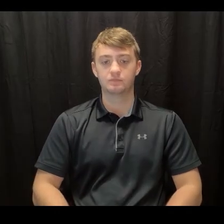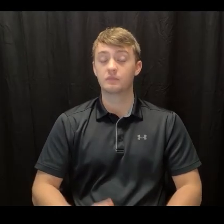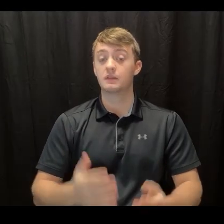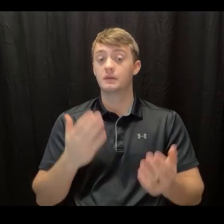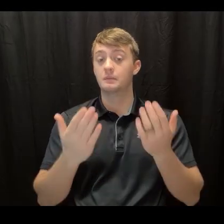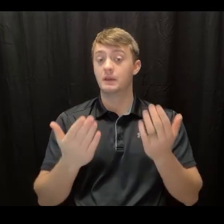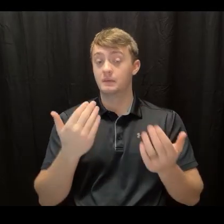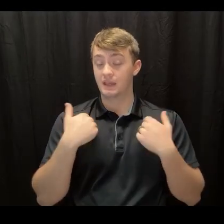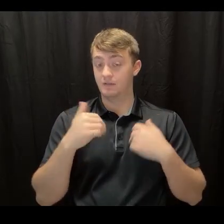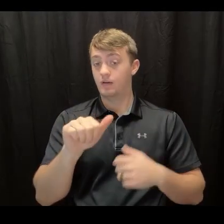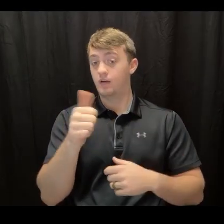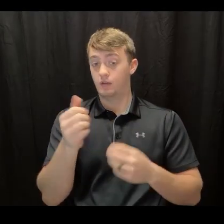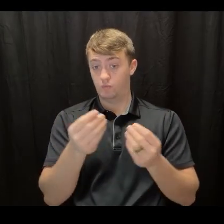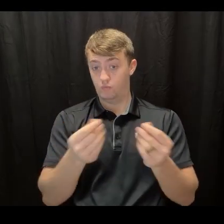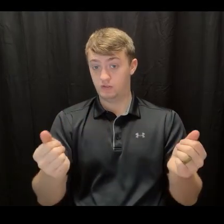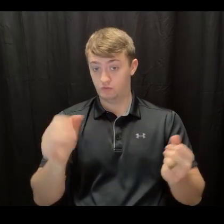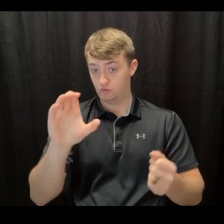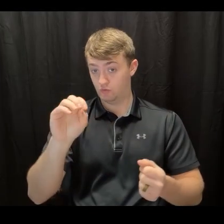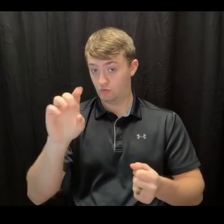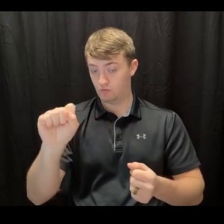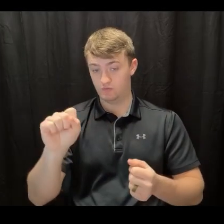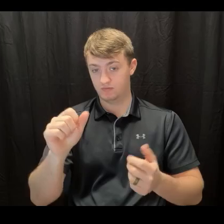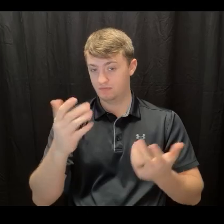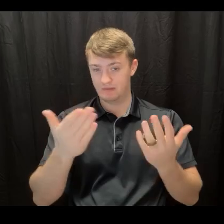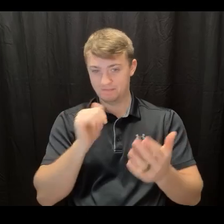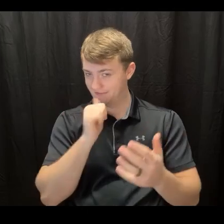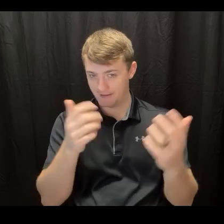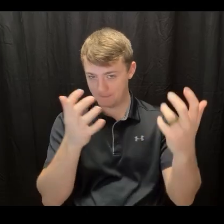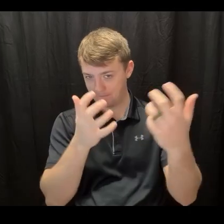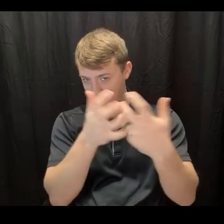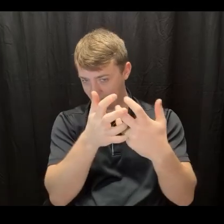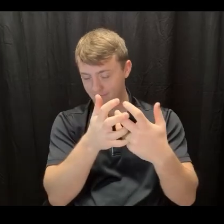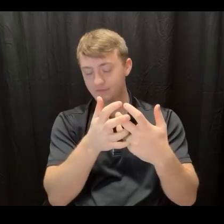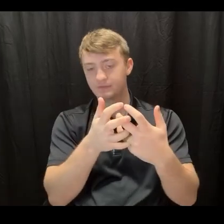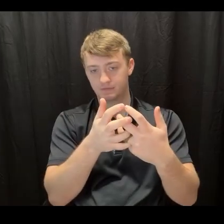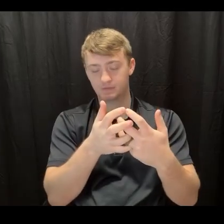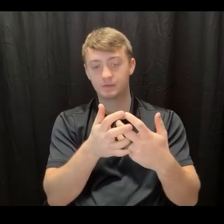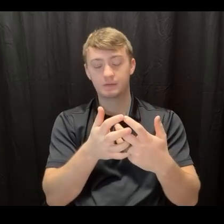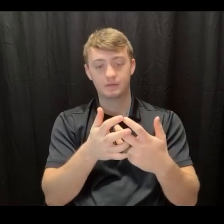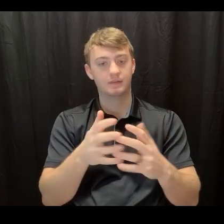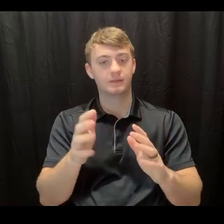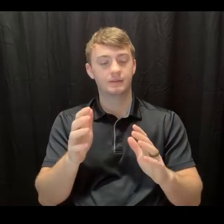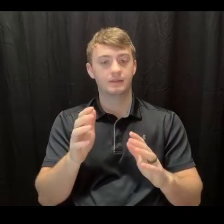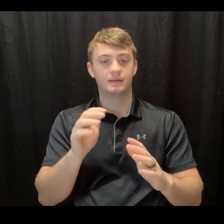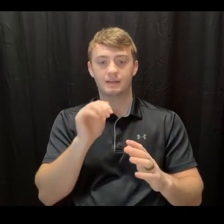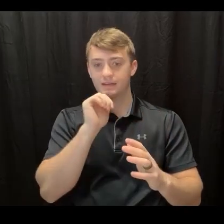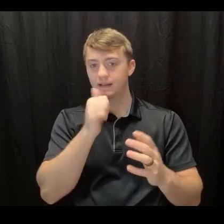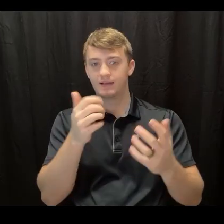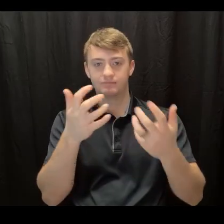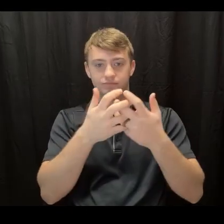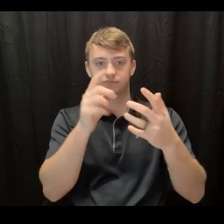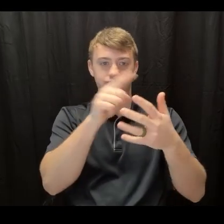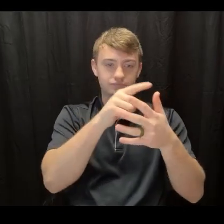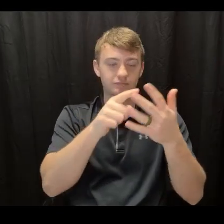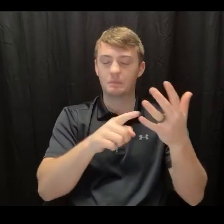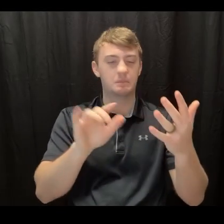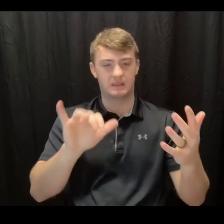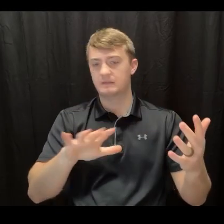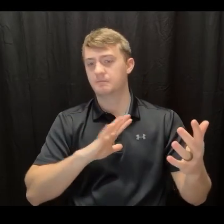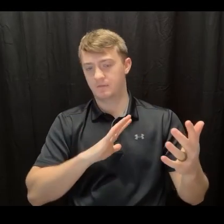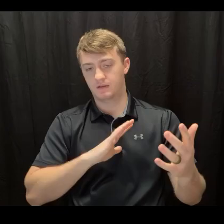You may have other resolution codes that don't match these and don't map to these, but